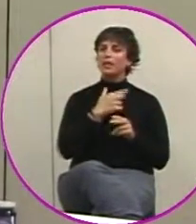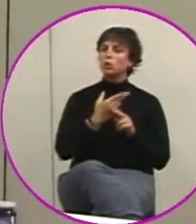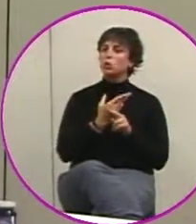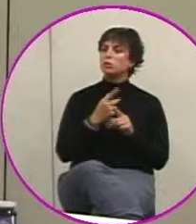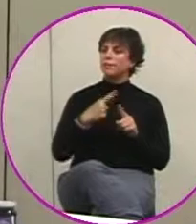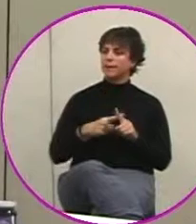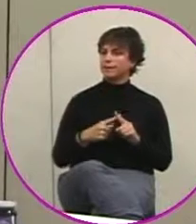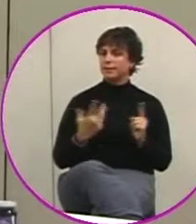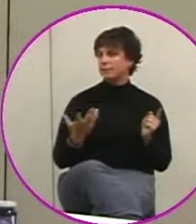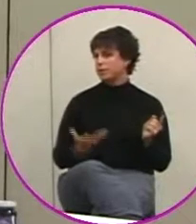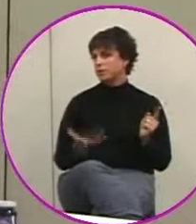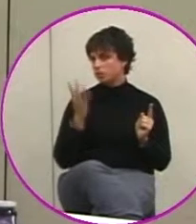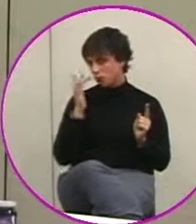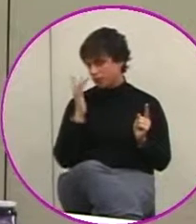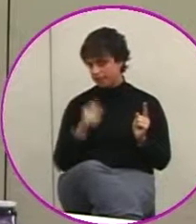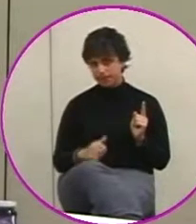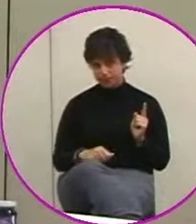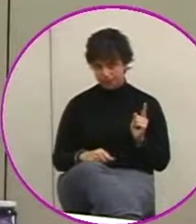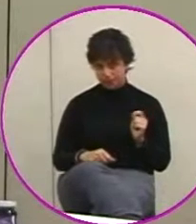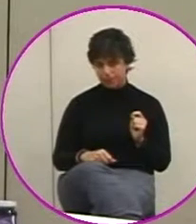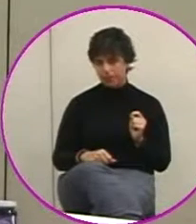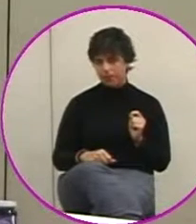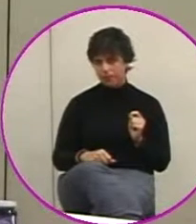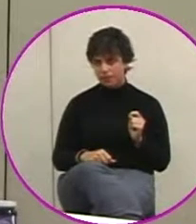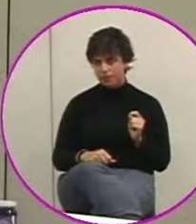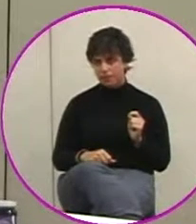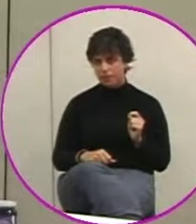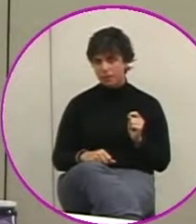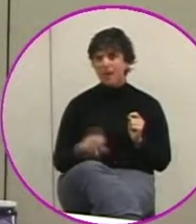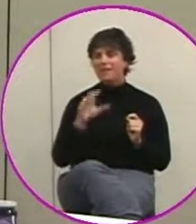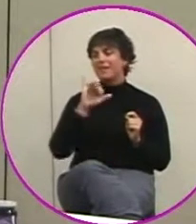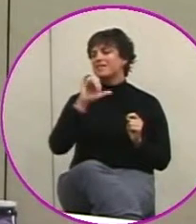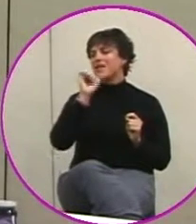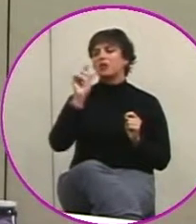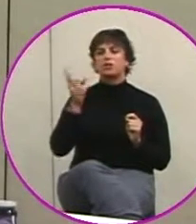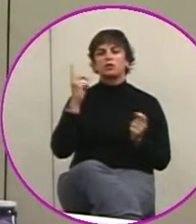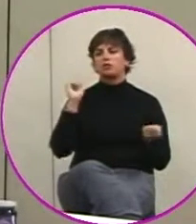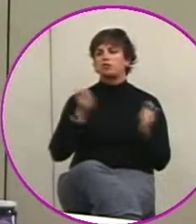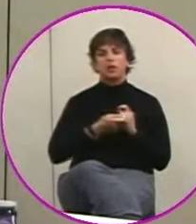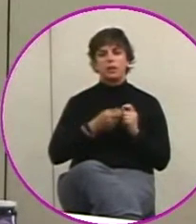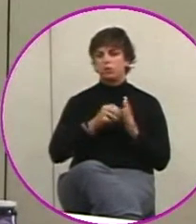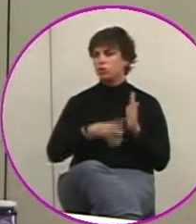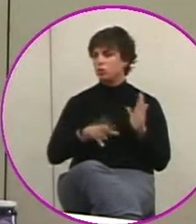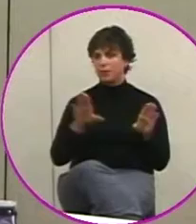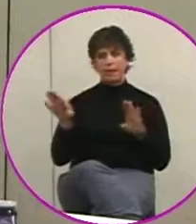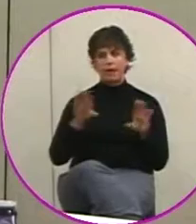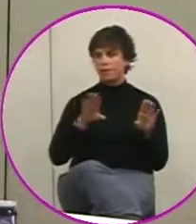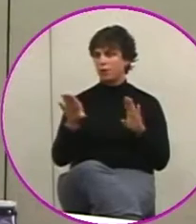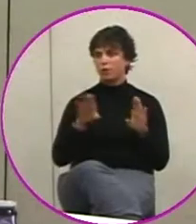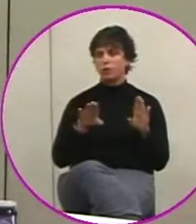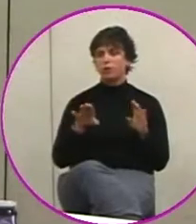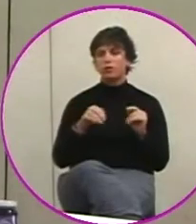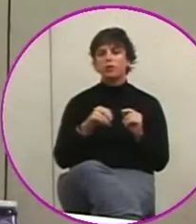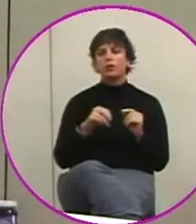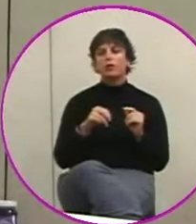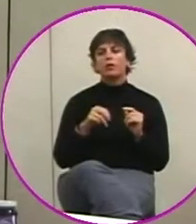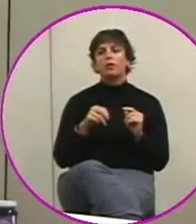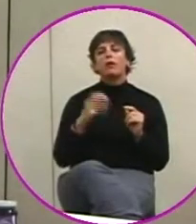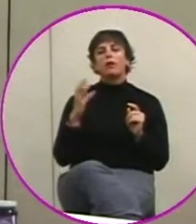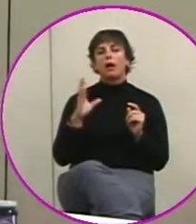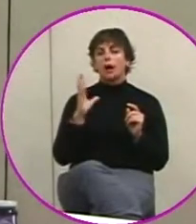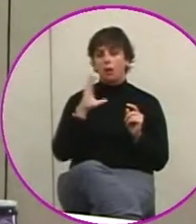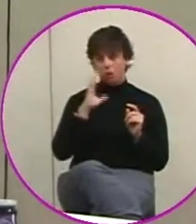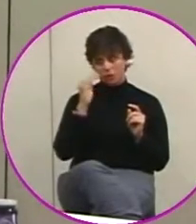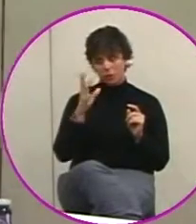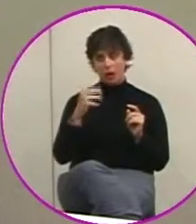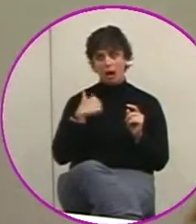positives? It's not just to change student behavior. Now, I will tell you, I'm a